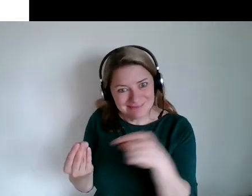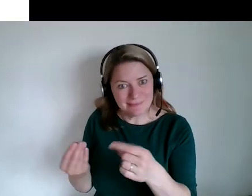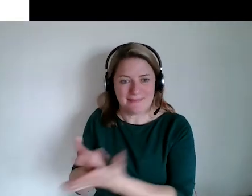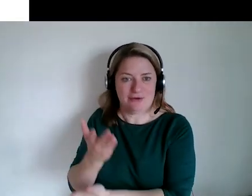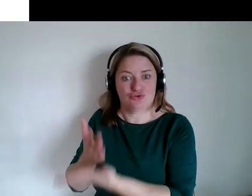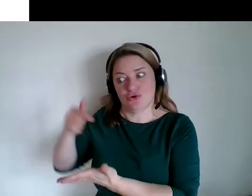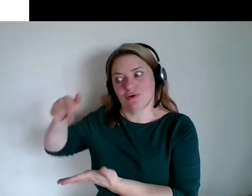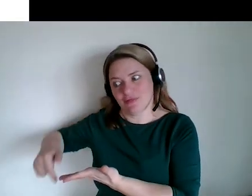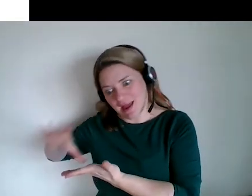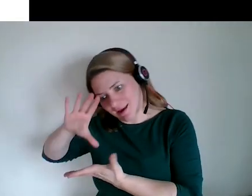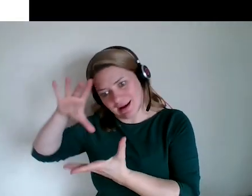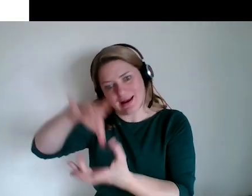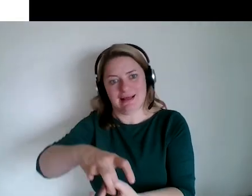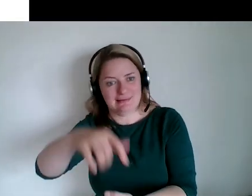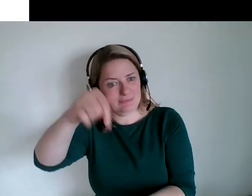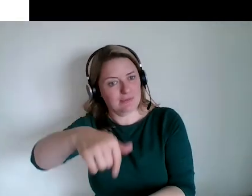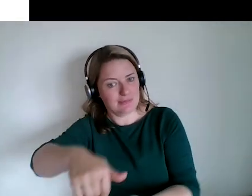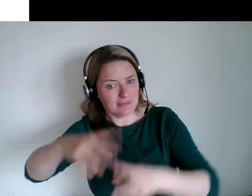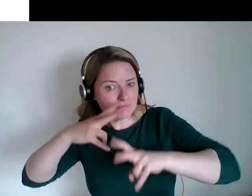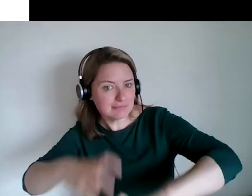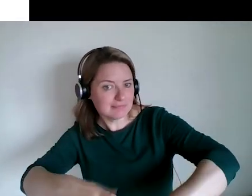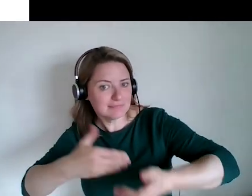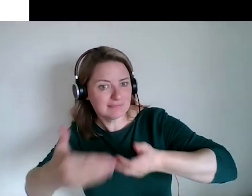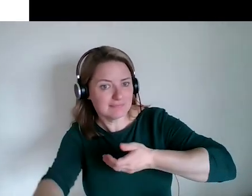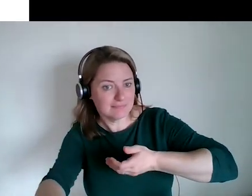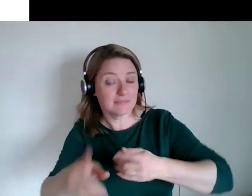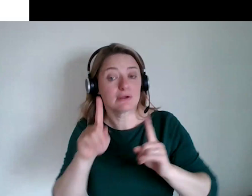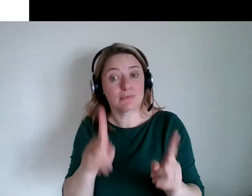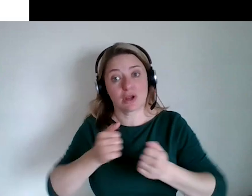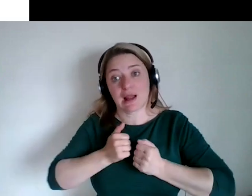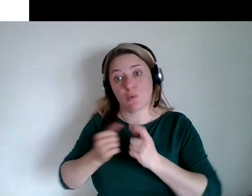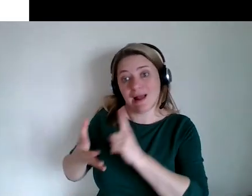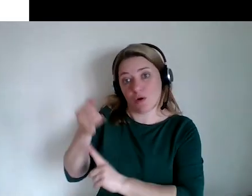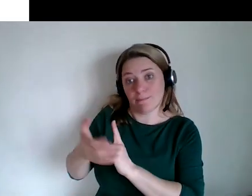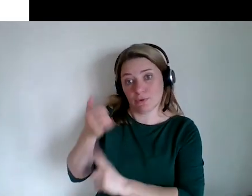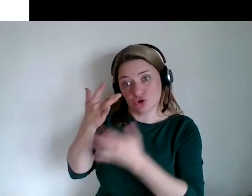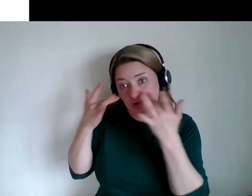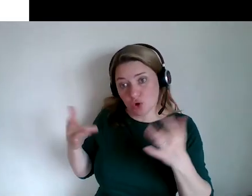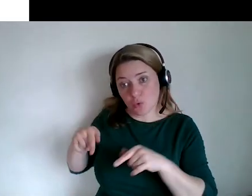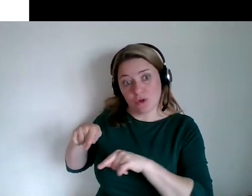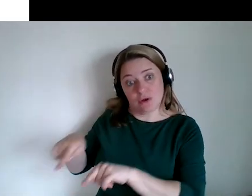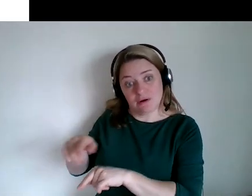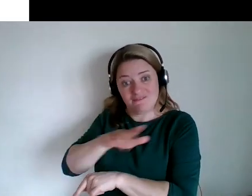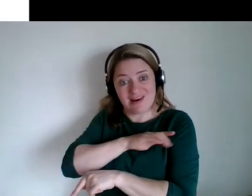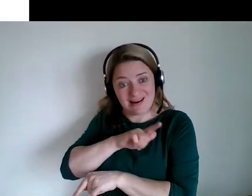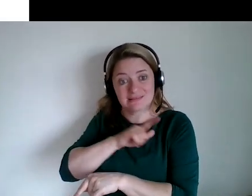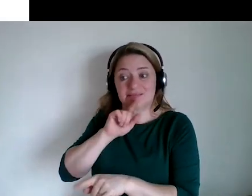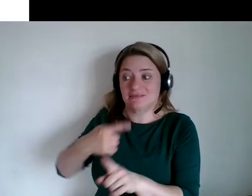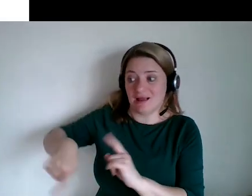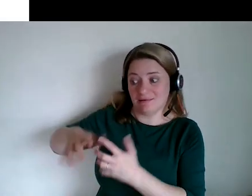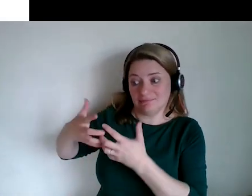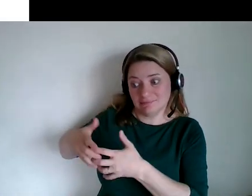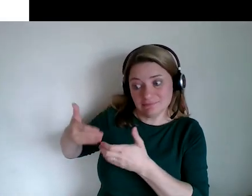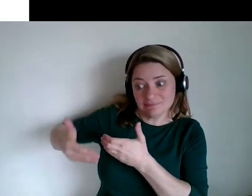education research, but our outputs or our elements, evidence would suggest that these are the factors and the mechanisms that